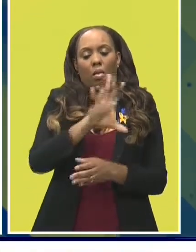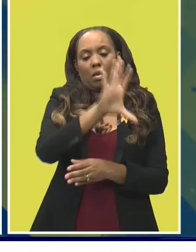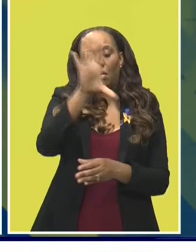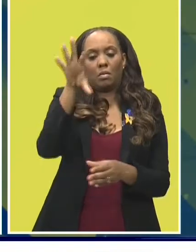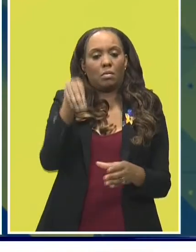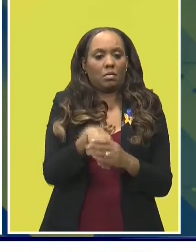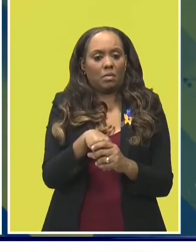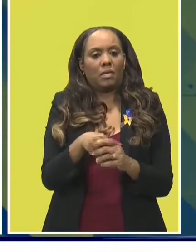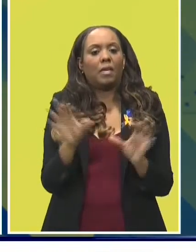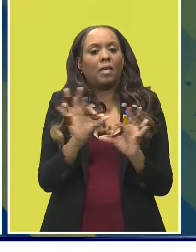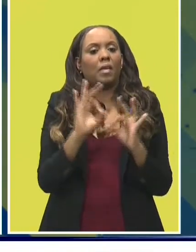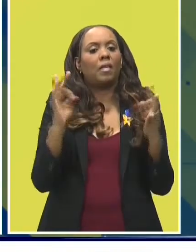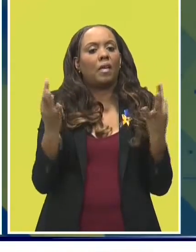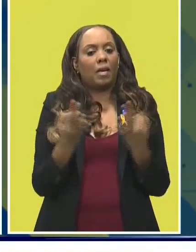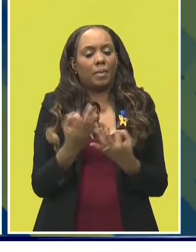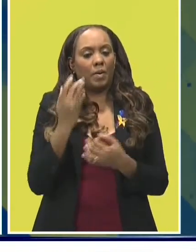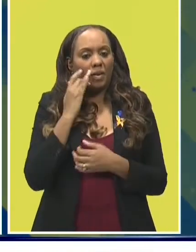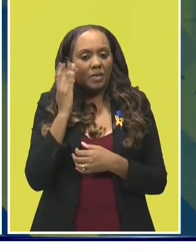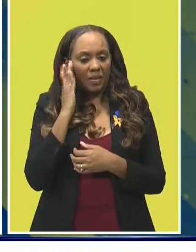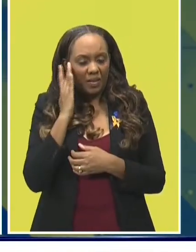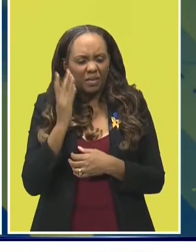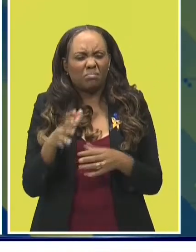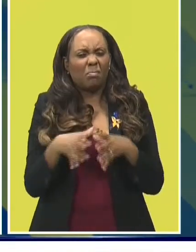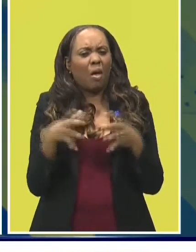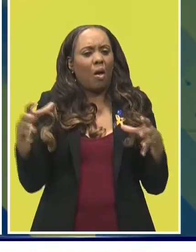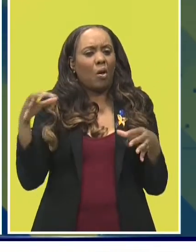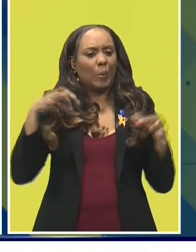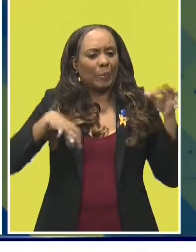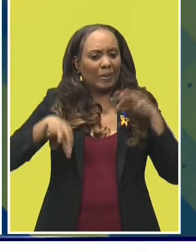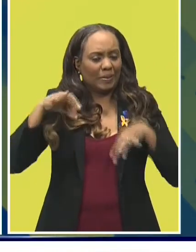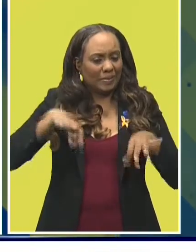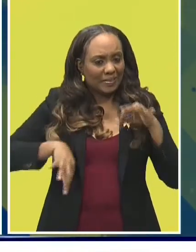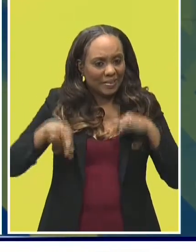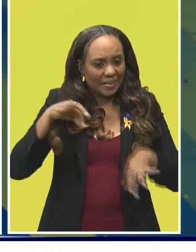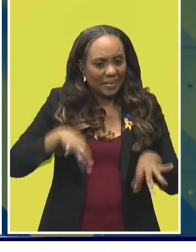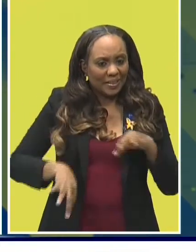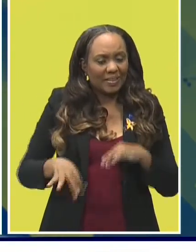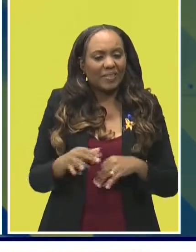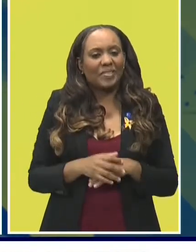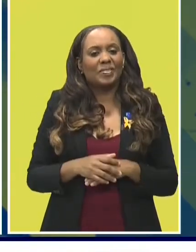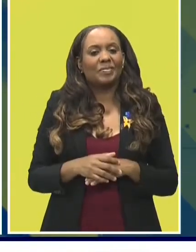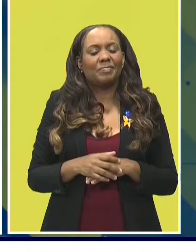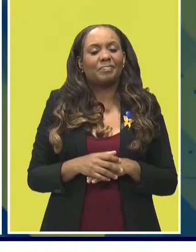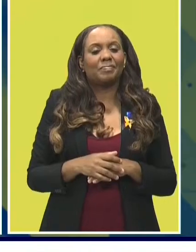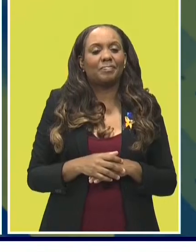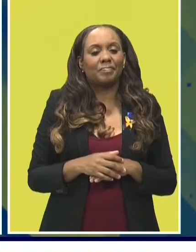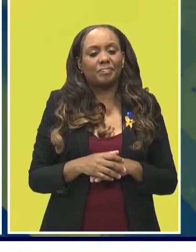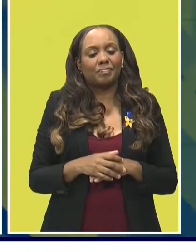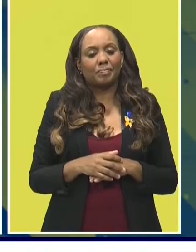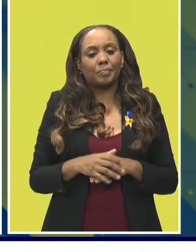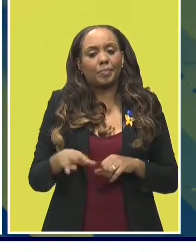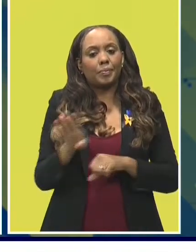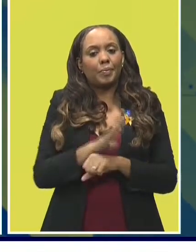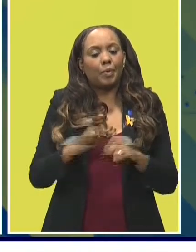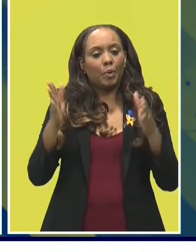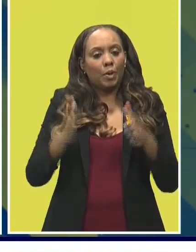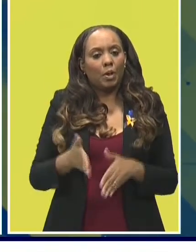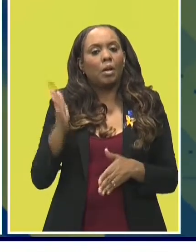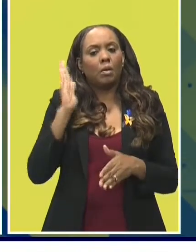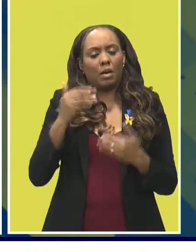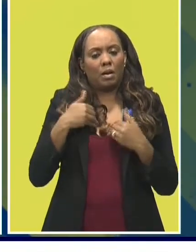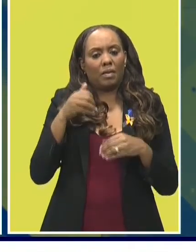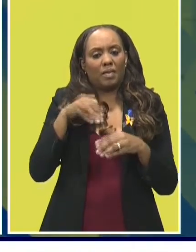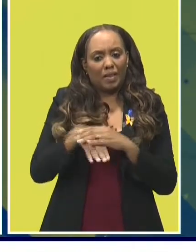resort, which will bring many benefits to Barbados. Barbadians will have